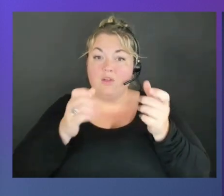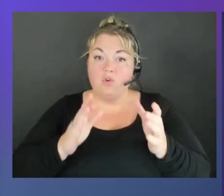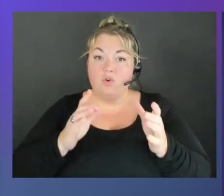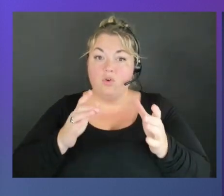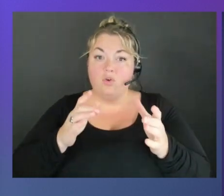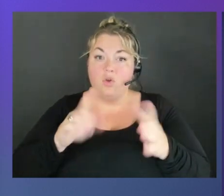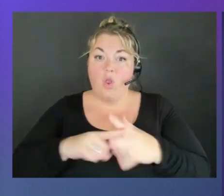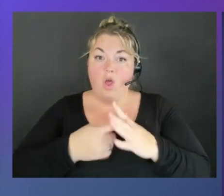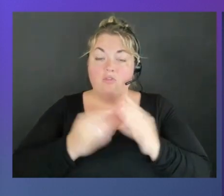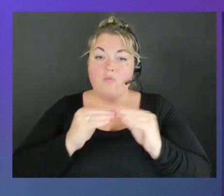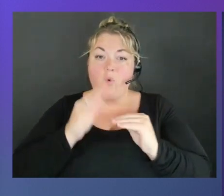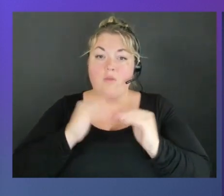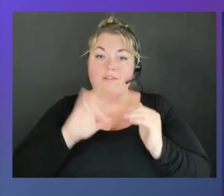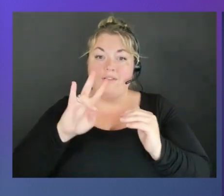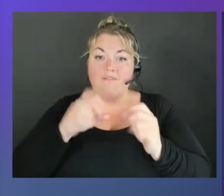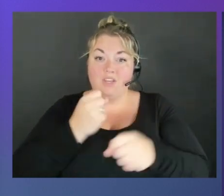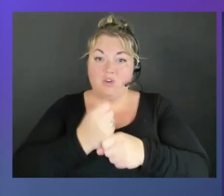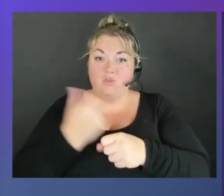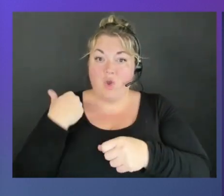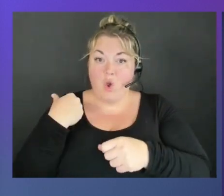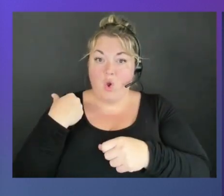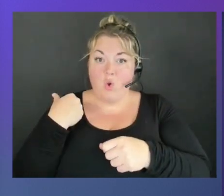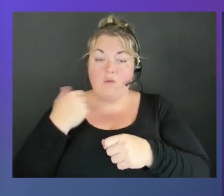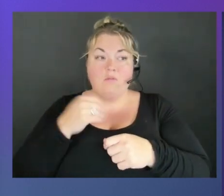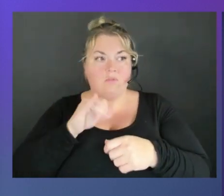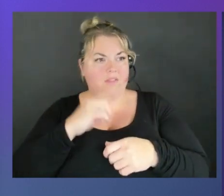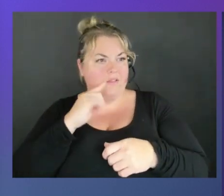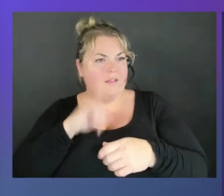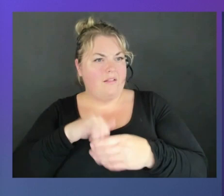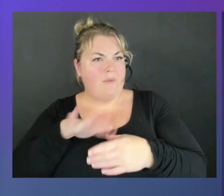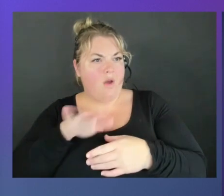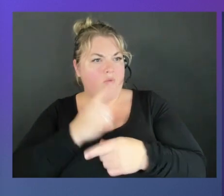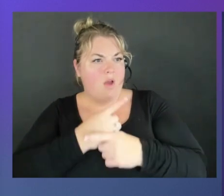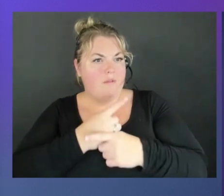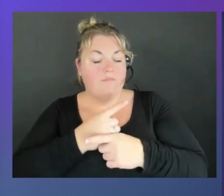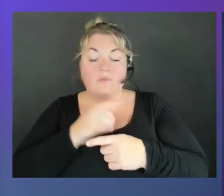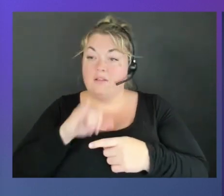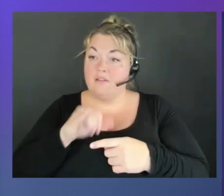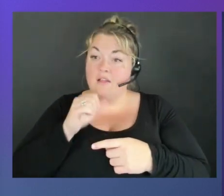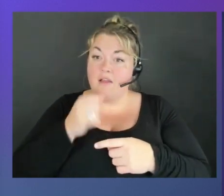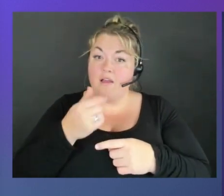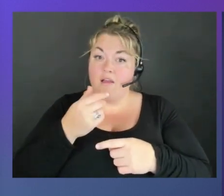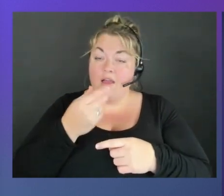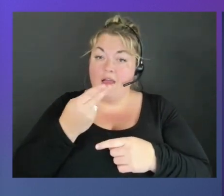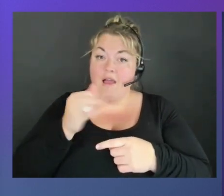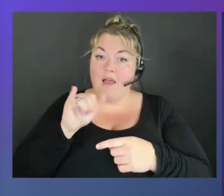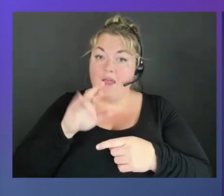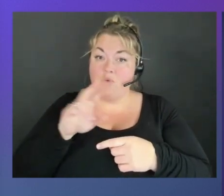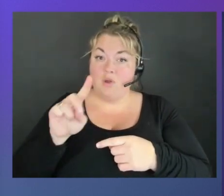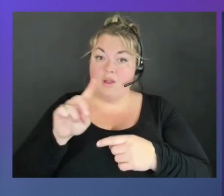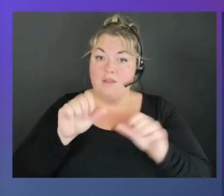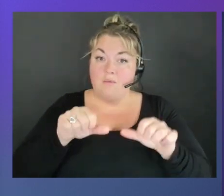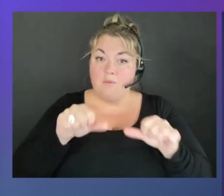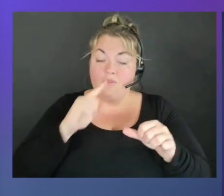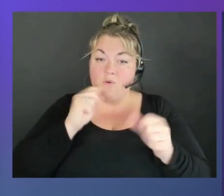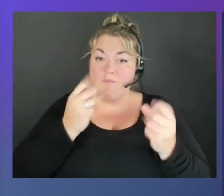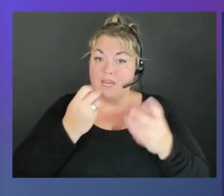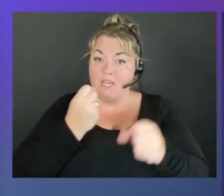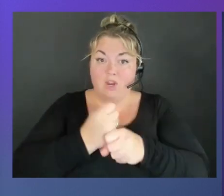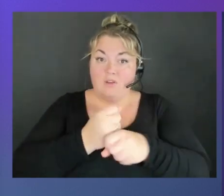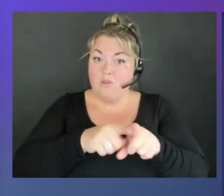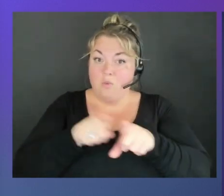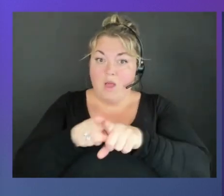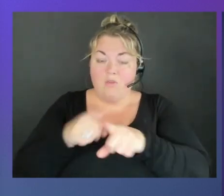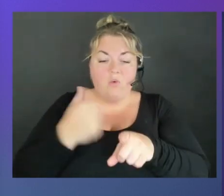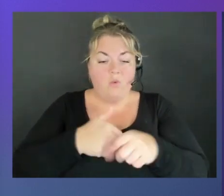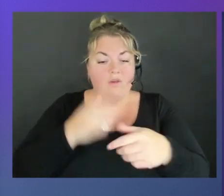7 years ago. Yeah, I think that's about right. Yeah, and it's had a hybrid capabilities for many years as well. So we've had a lot of runtime experience